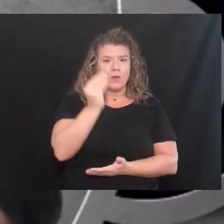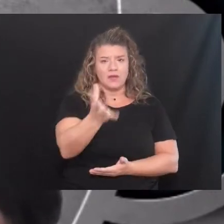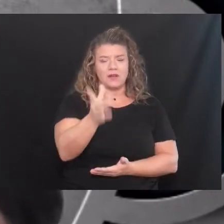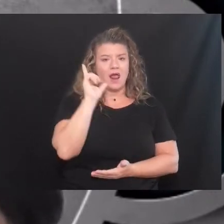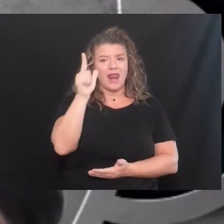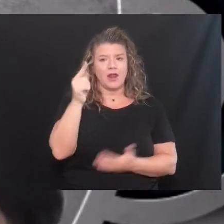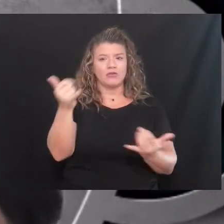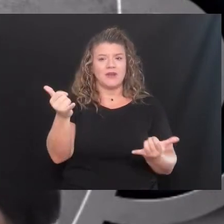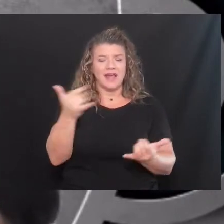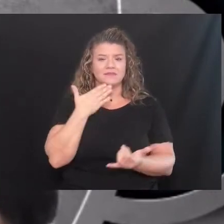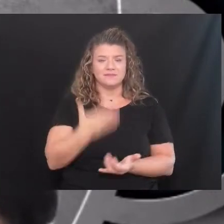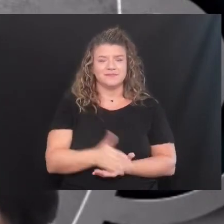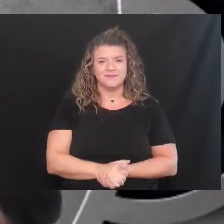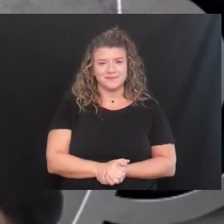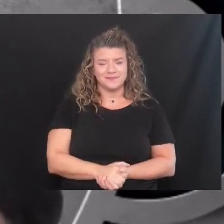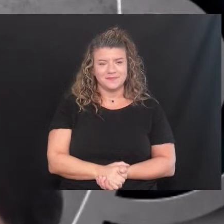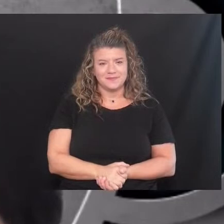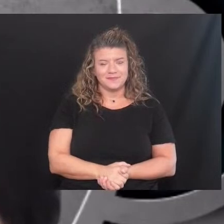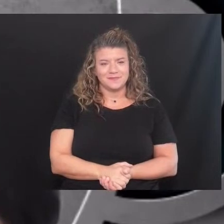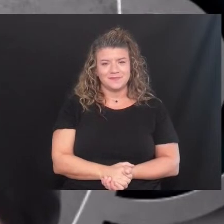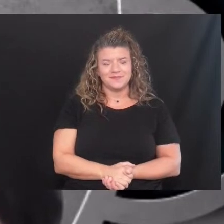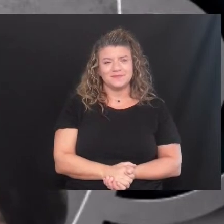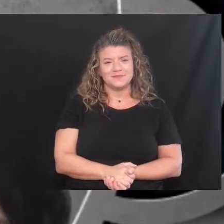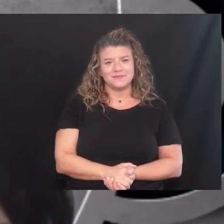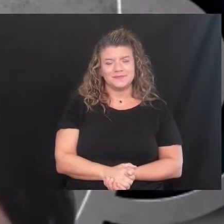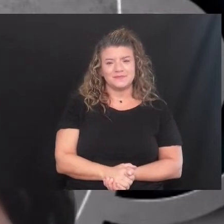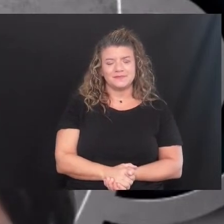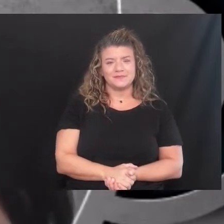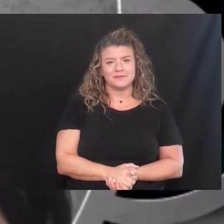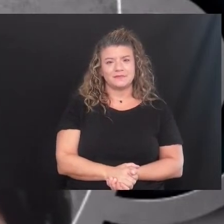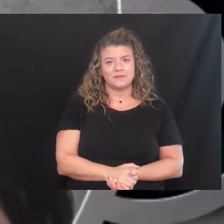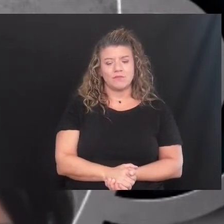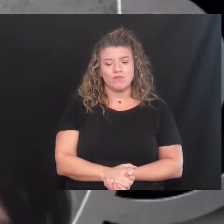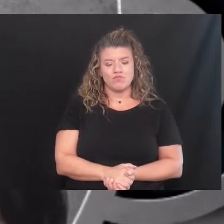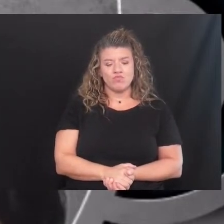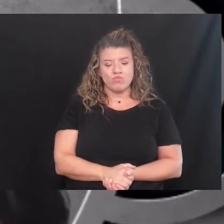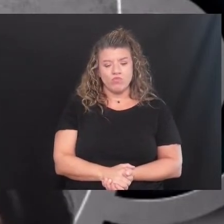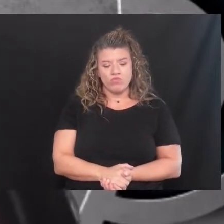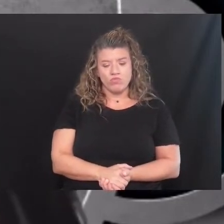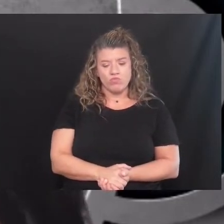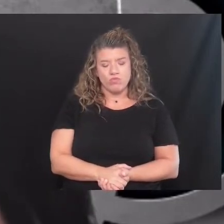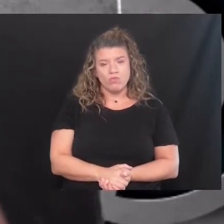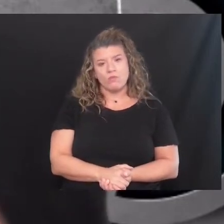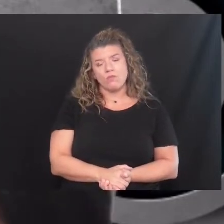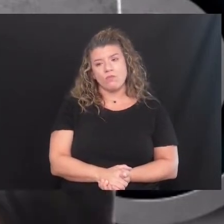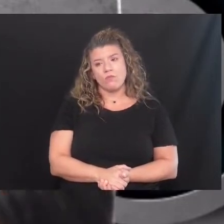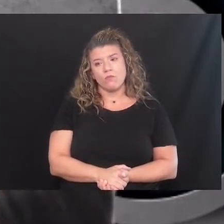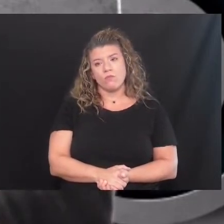on today if we get that from our epidemiology staff. Yeah, thank you, Ann. This is Bill. If I